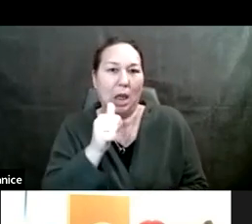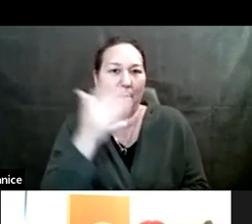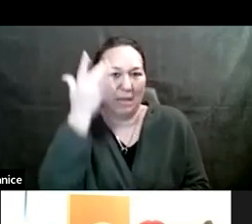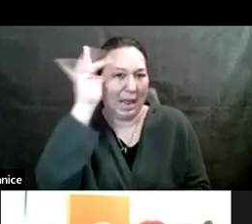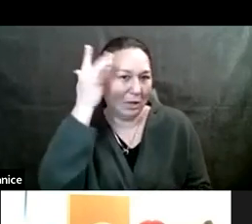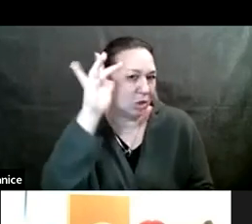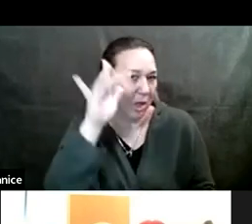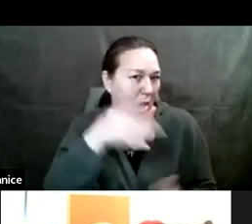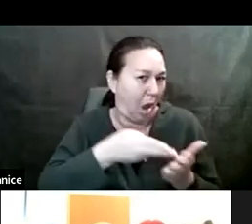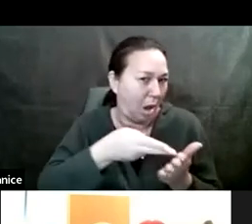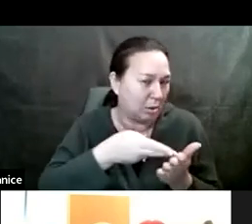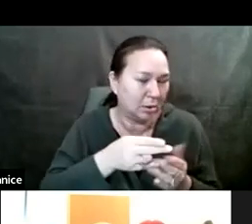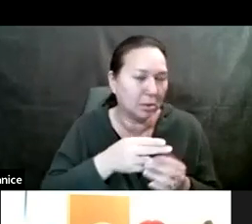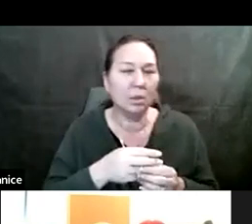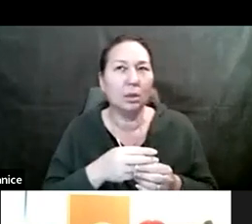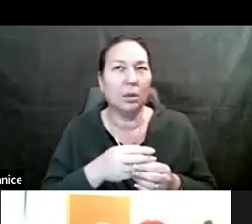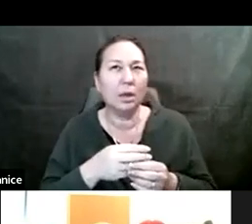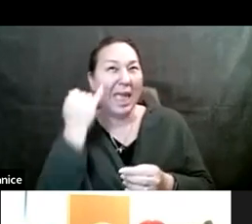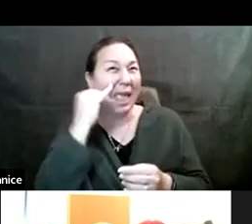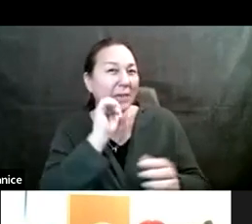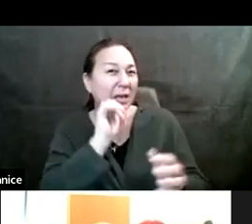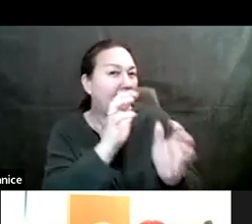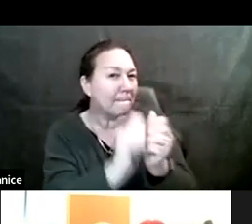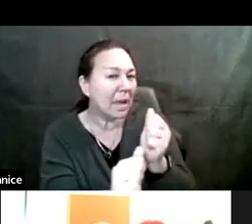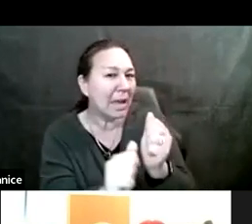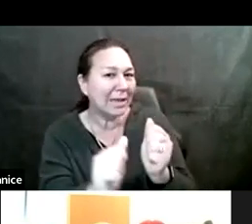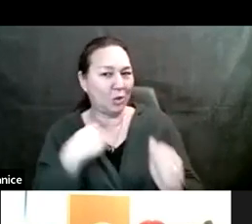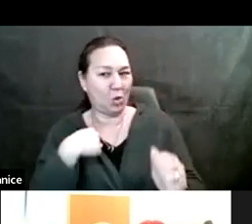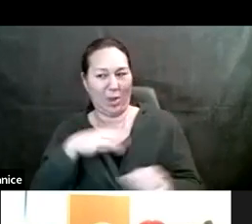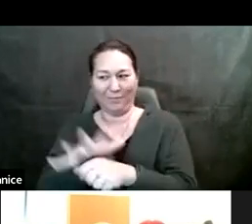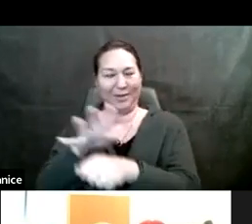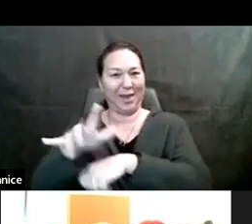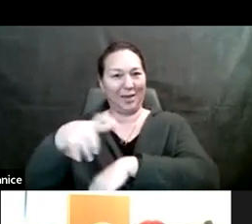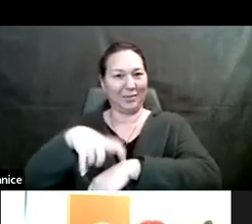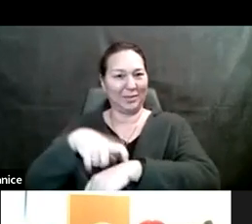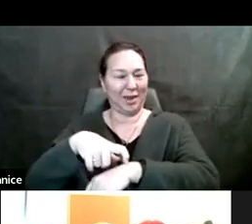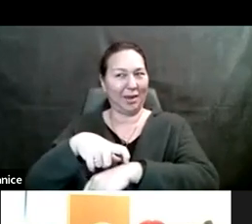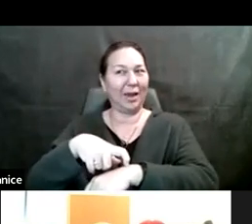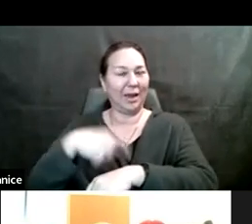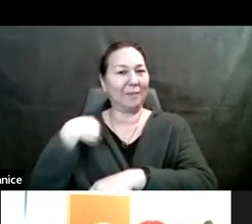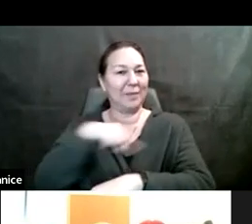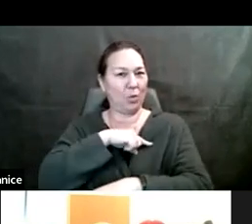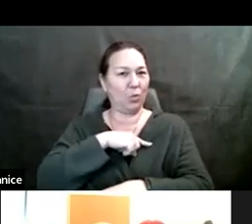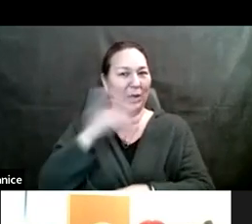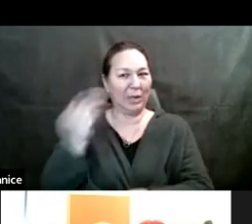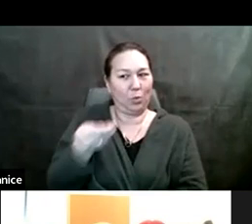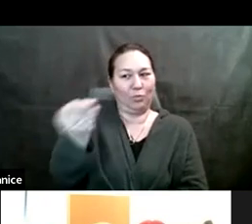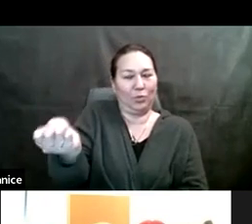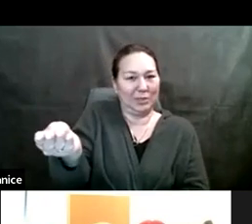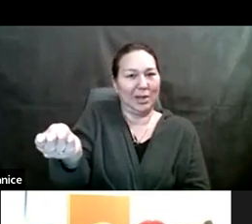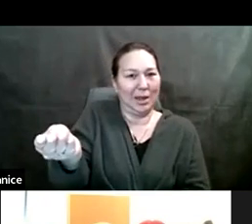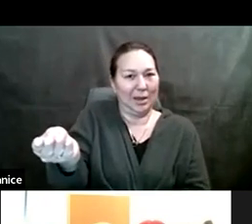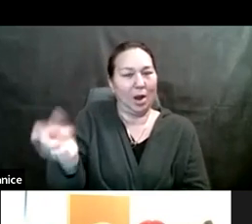we still have time before a budget is presented on the deadline it needs to be presented to the council